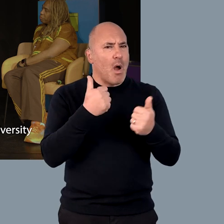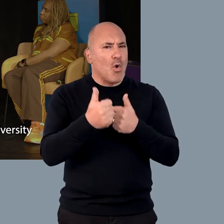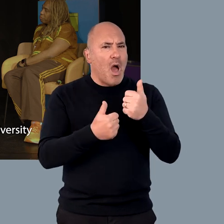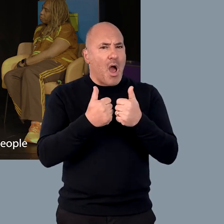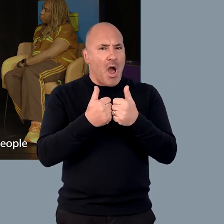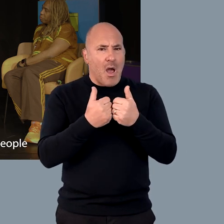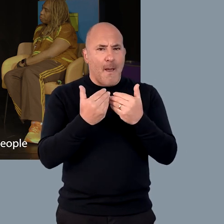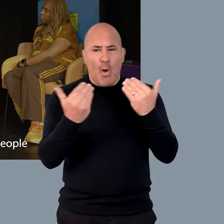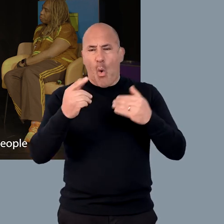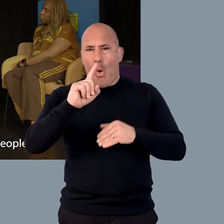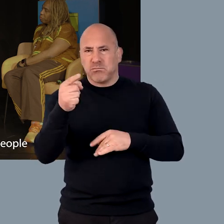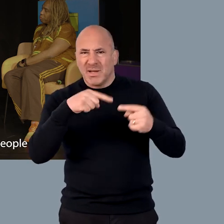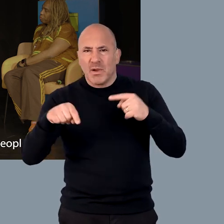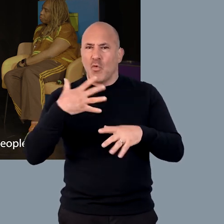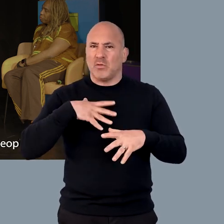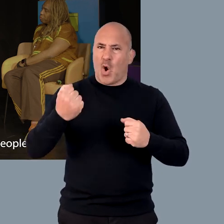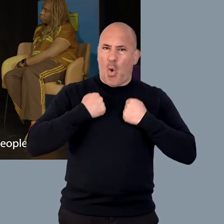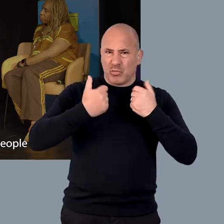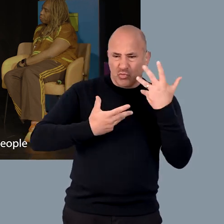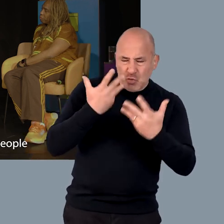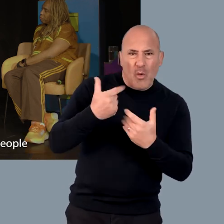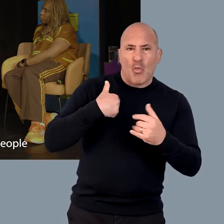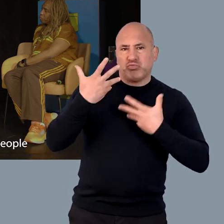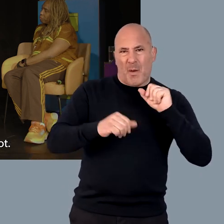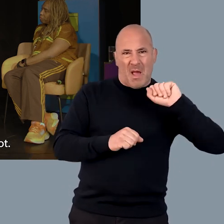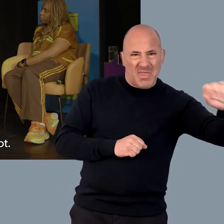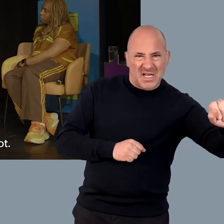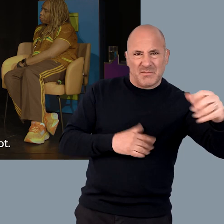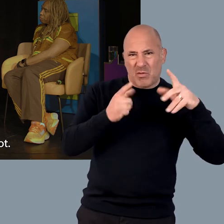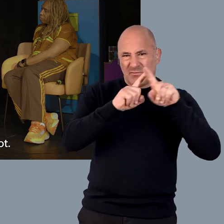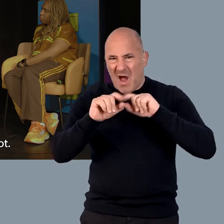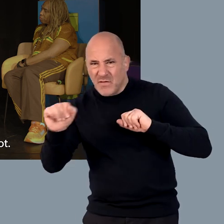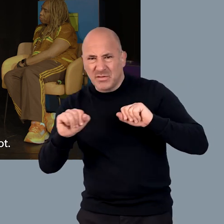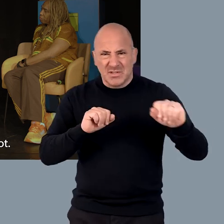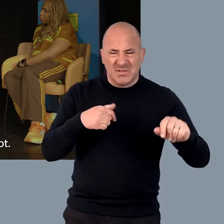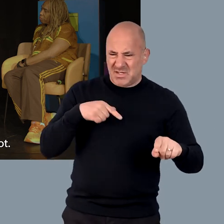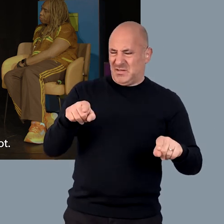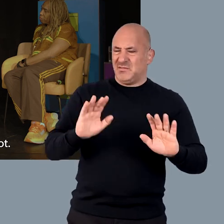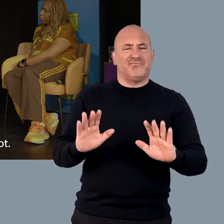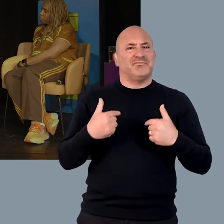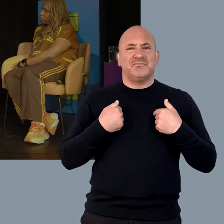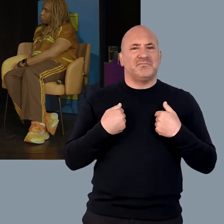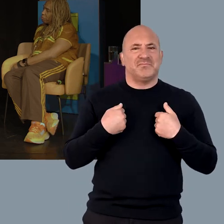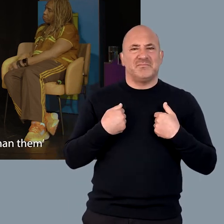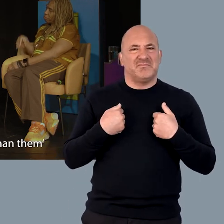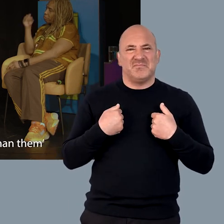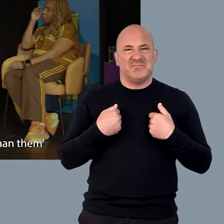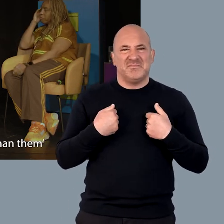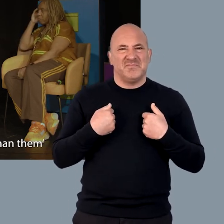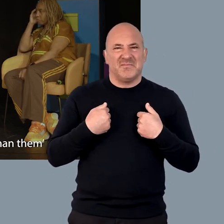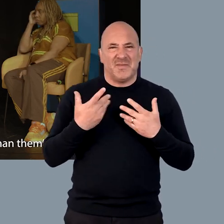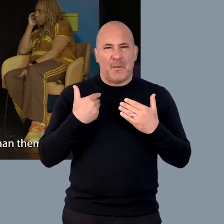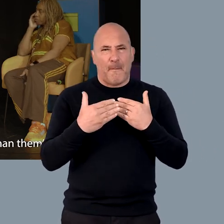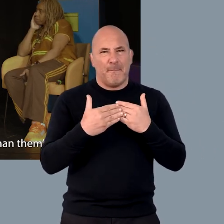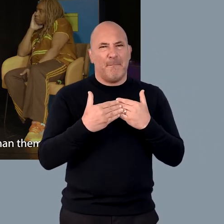became more popular, there were a lot of people who were trying to do stories about other people who were more diverse than them. And that was something that we were not, that's not